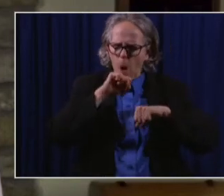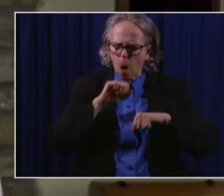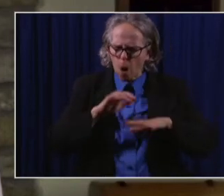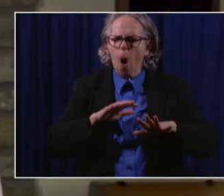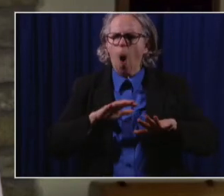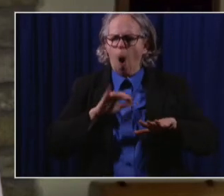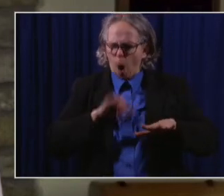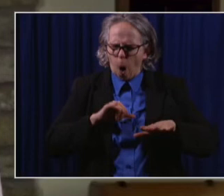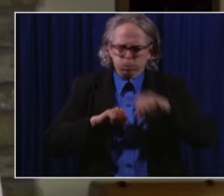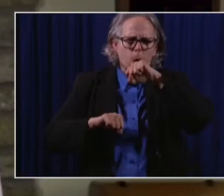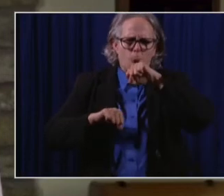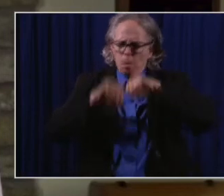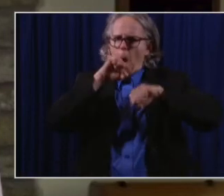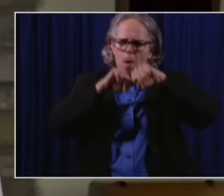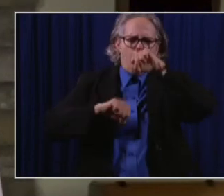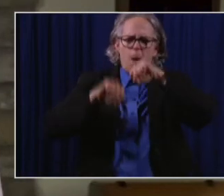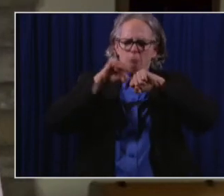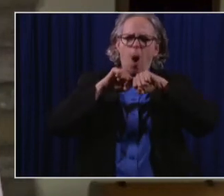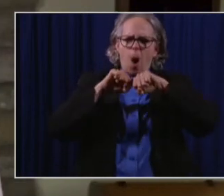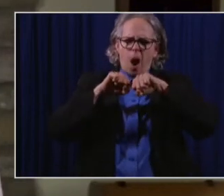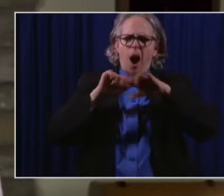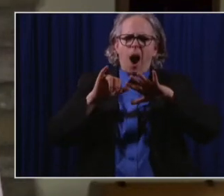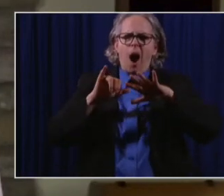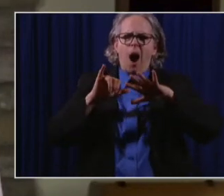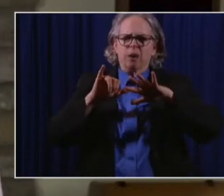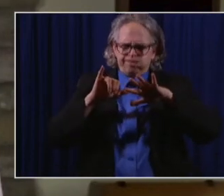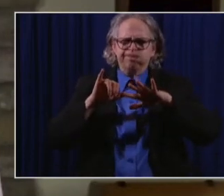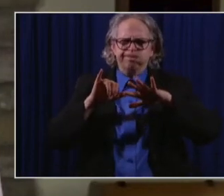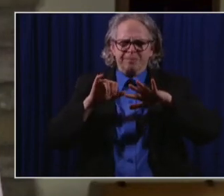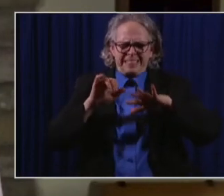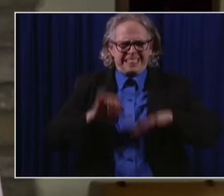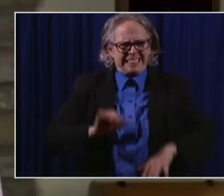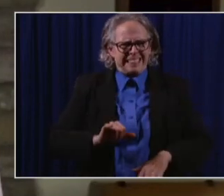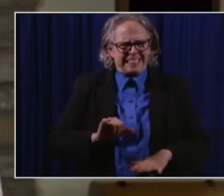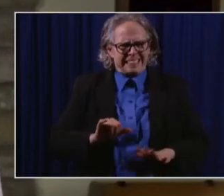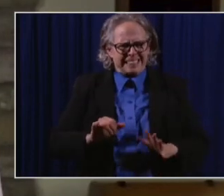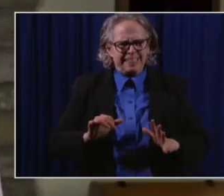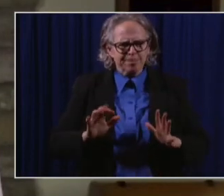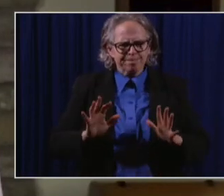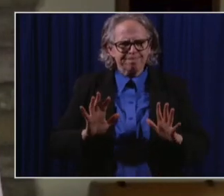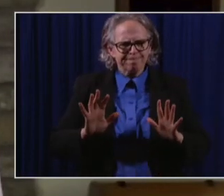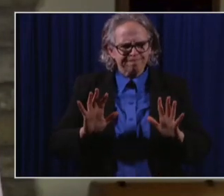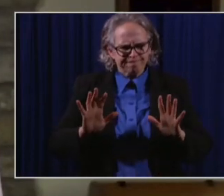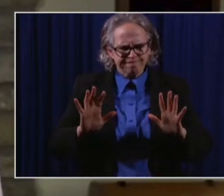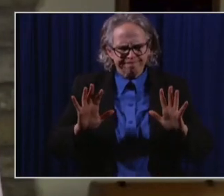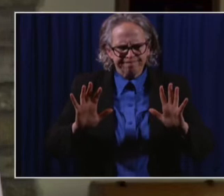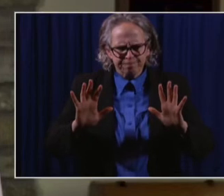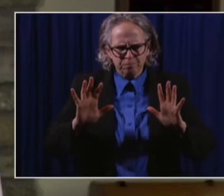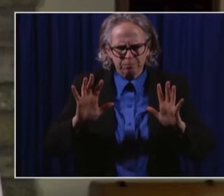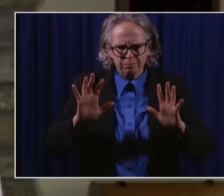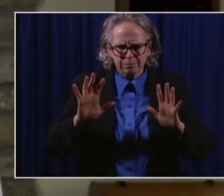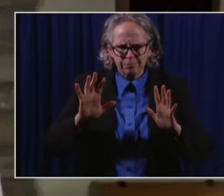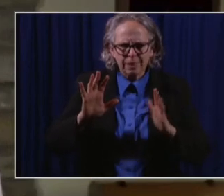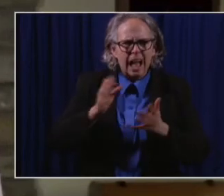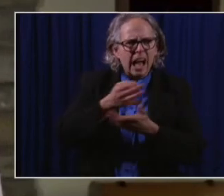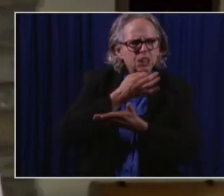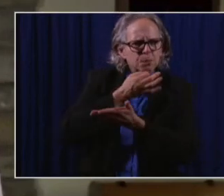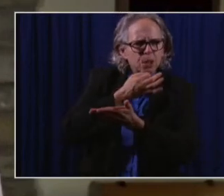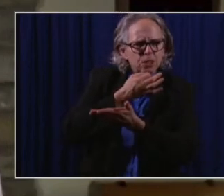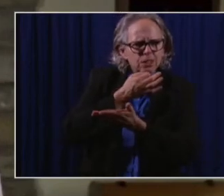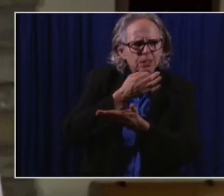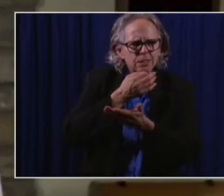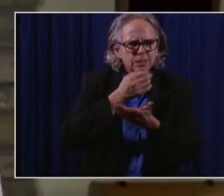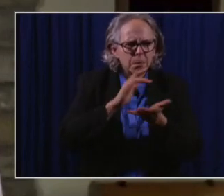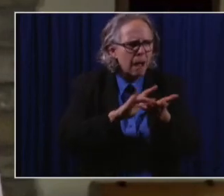months. But there is now a real consensus among health experts, the medical community, the world